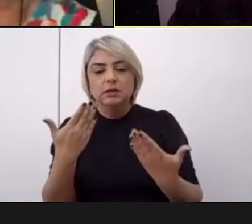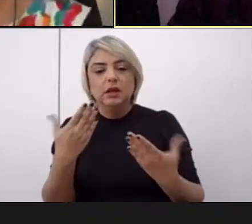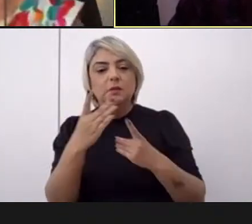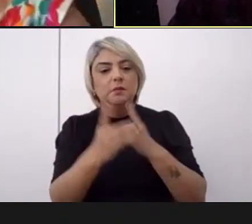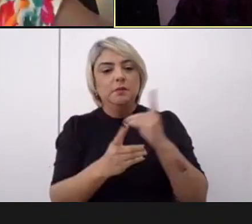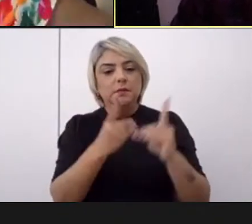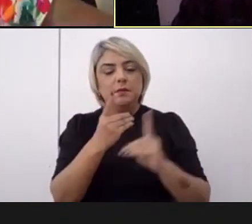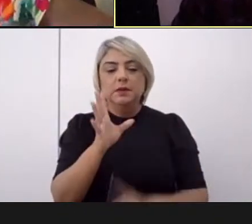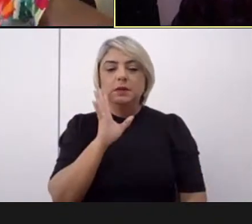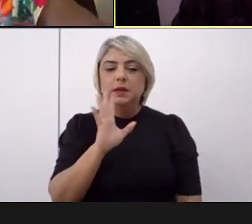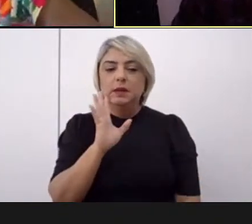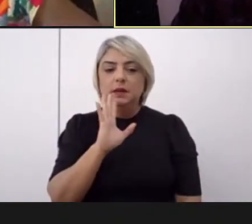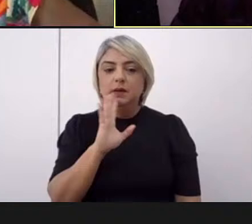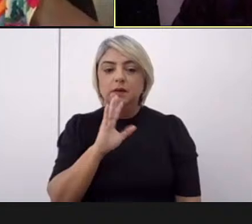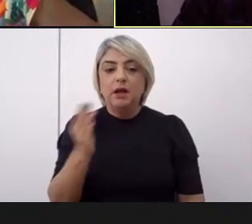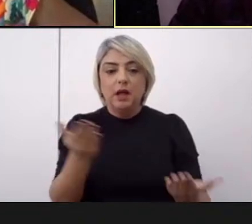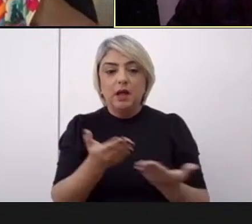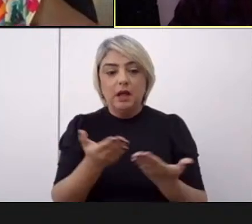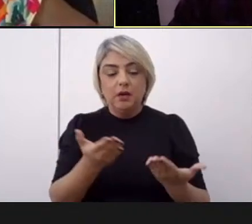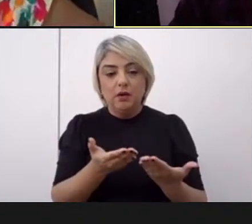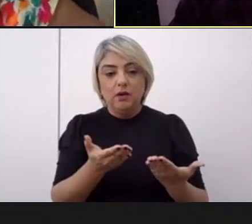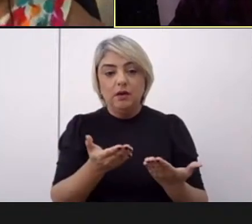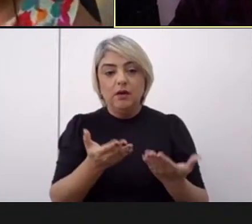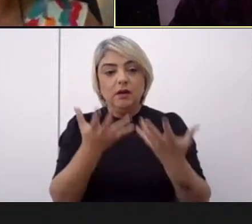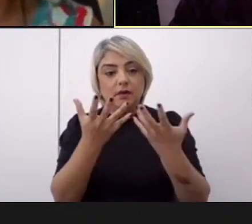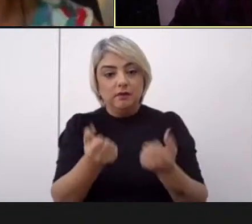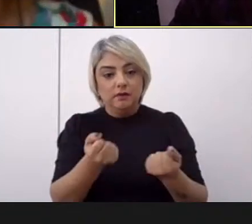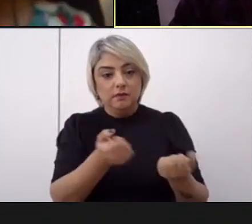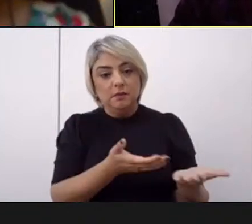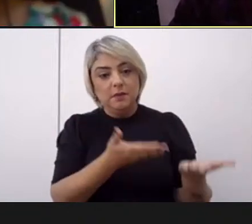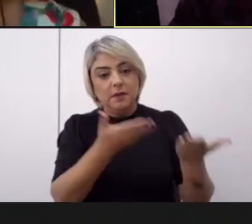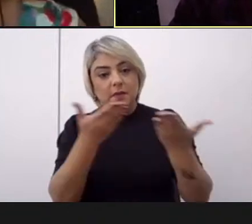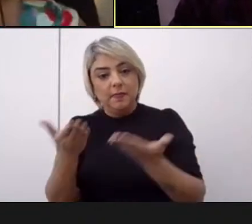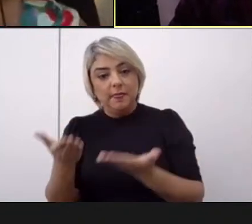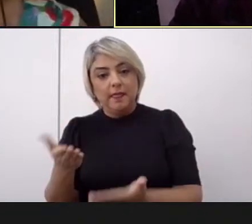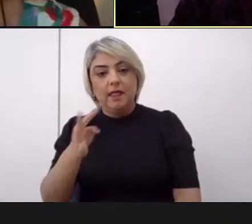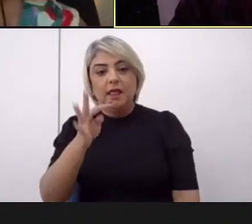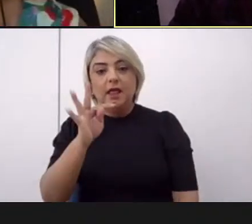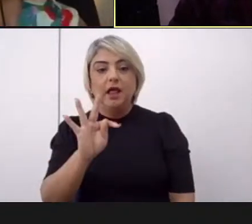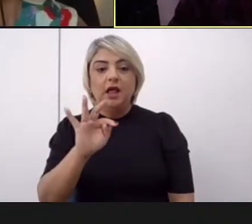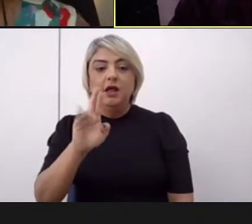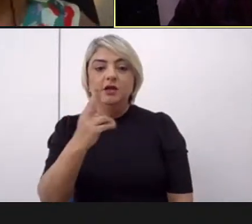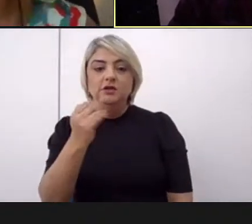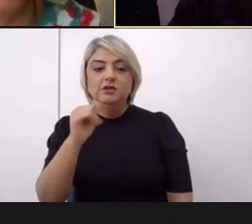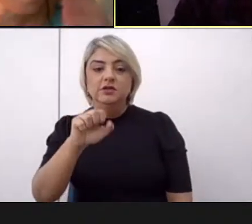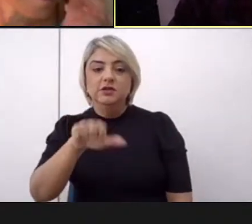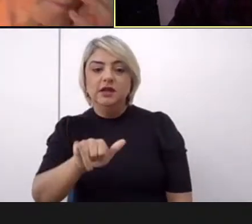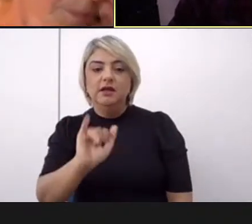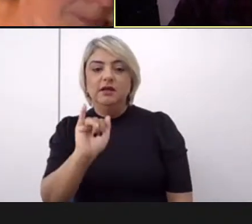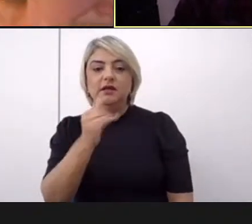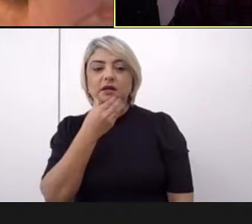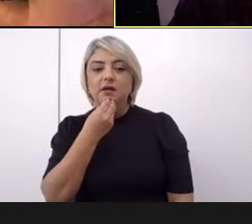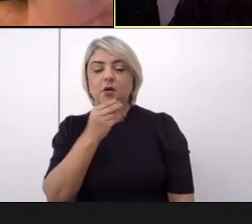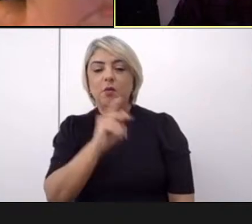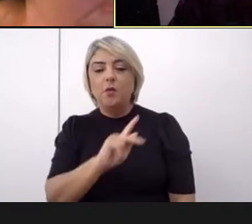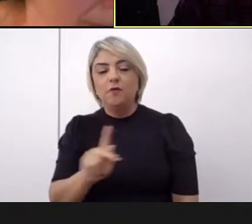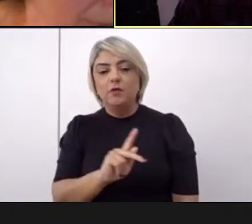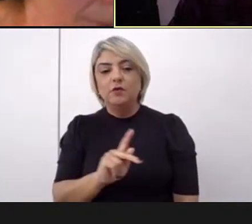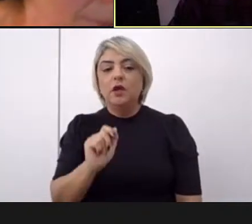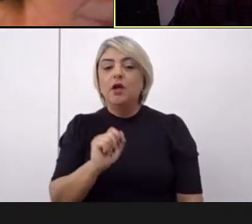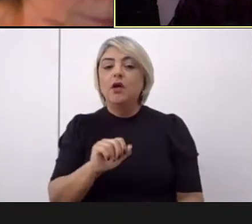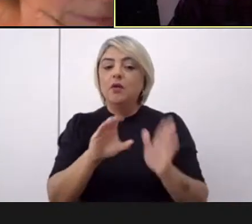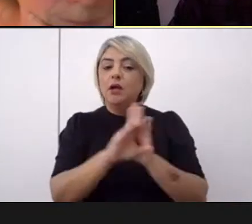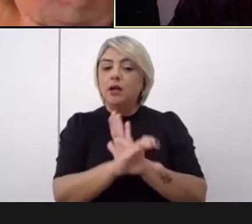move now to Thierry Delpeuch, who wrote the chapter about